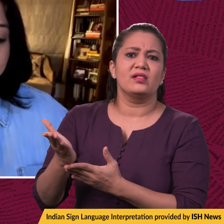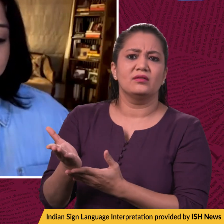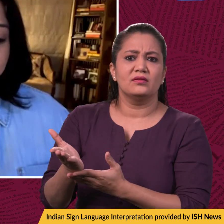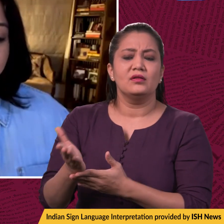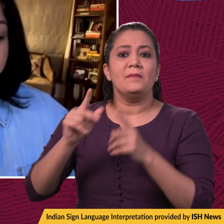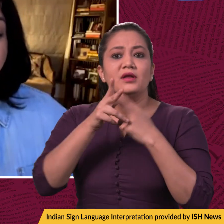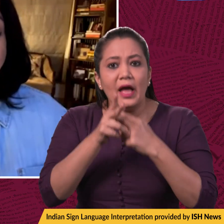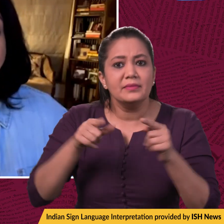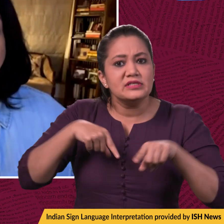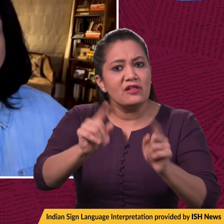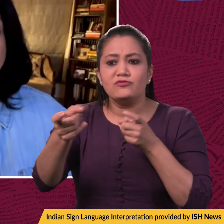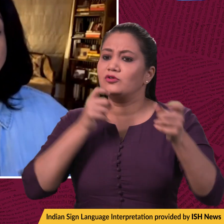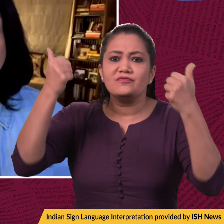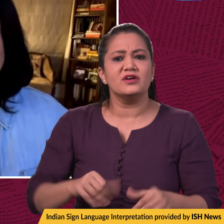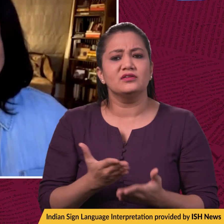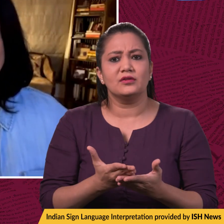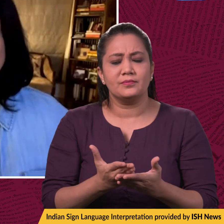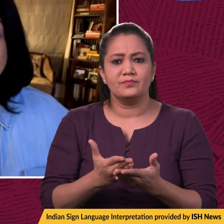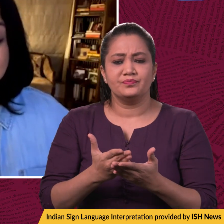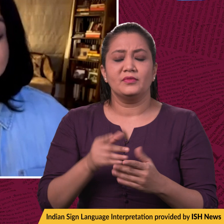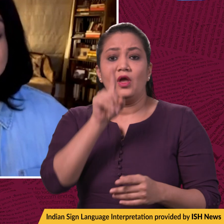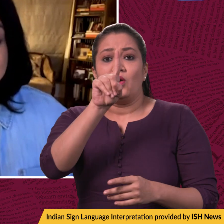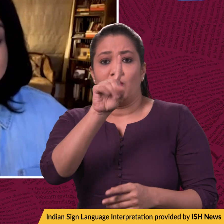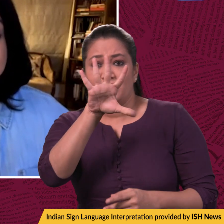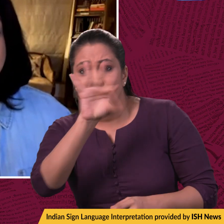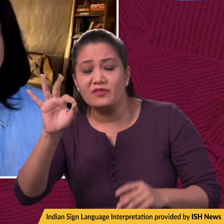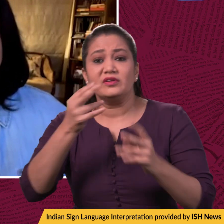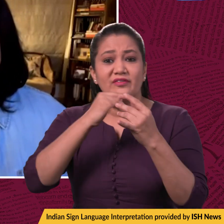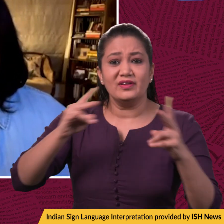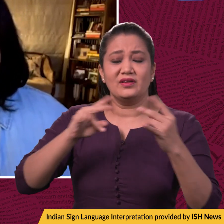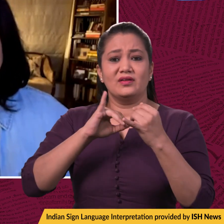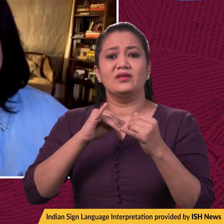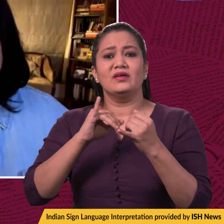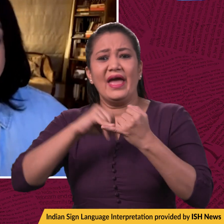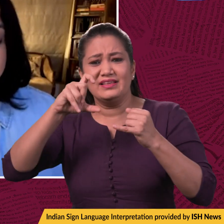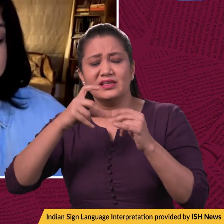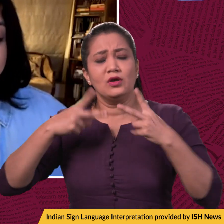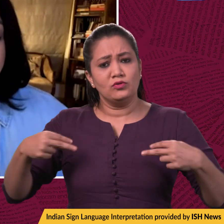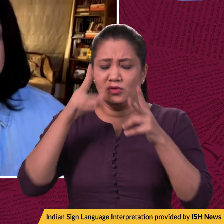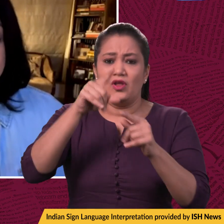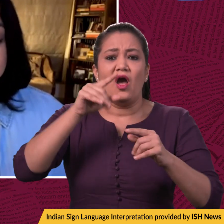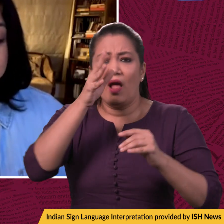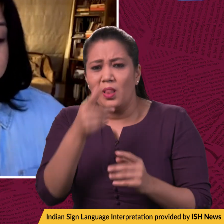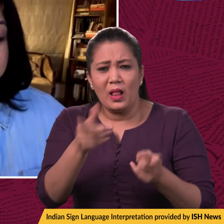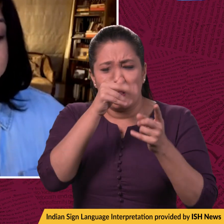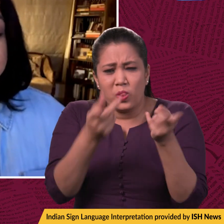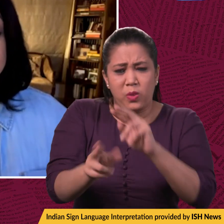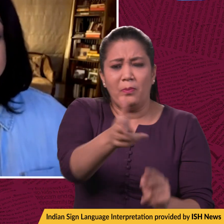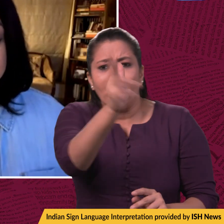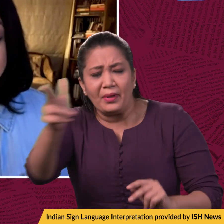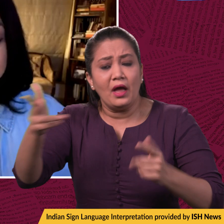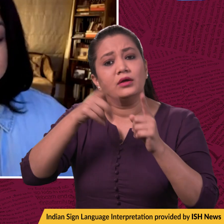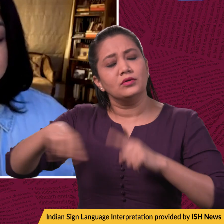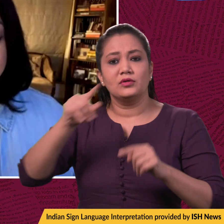armed forces. The Supreme Court also ruled over 1,500 cases of fake encounters or alleged fake encounters